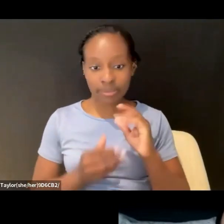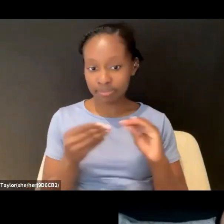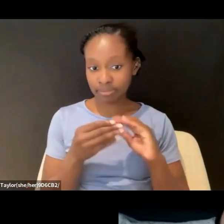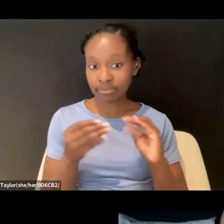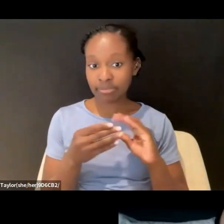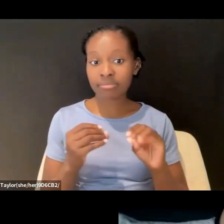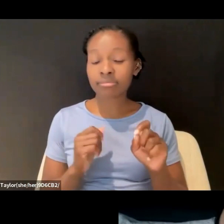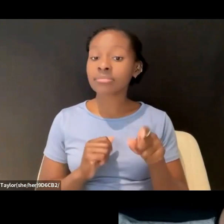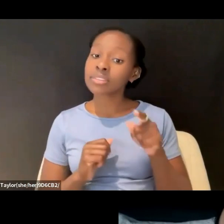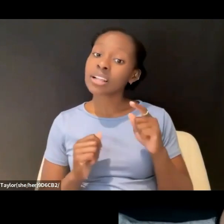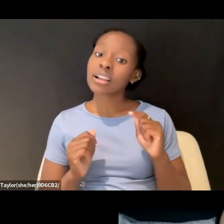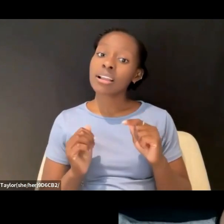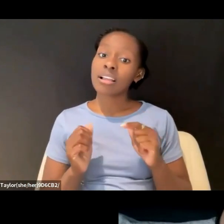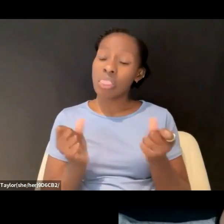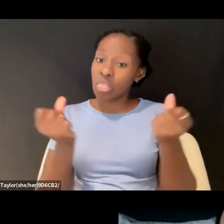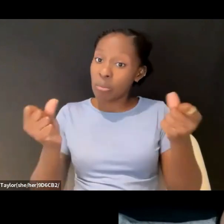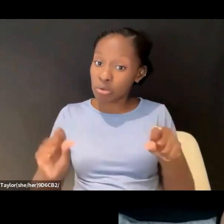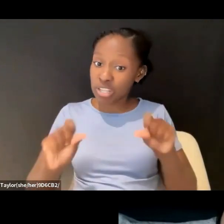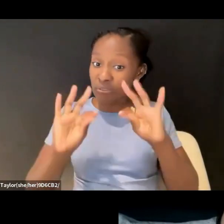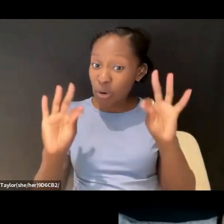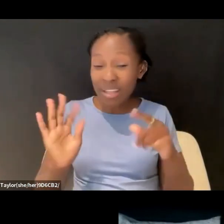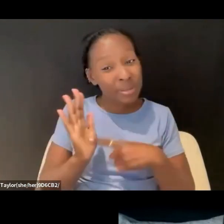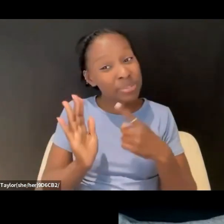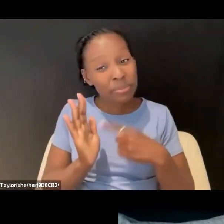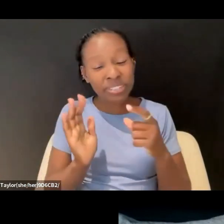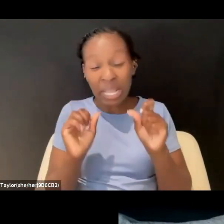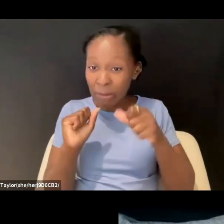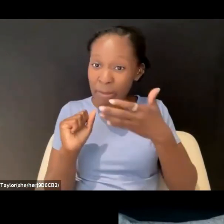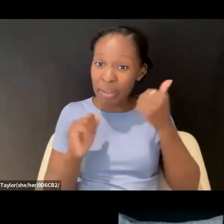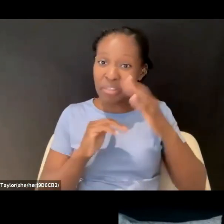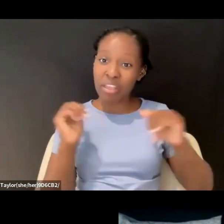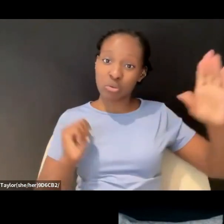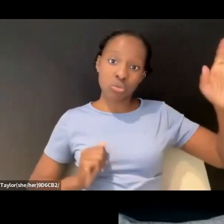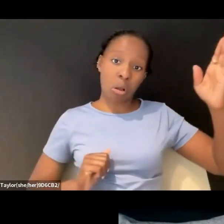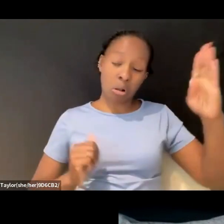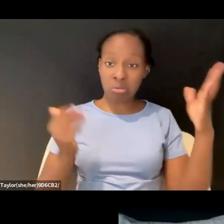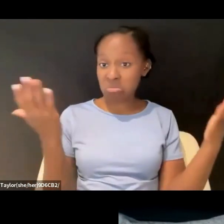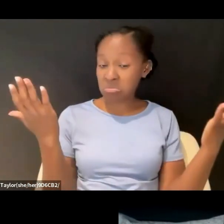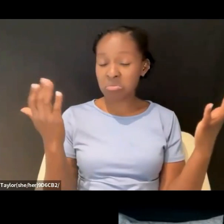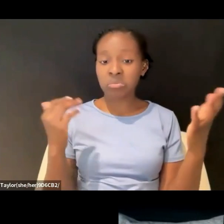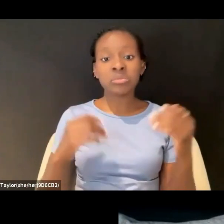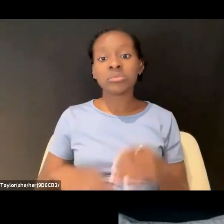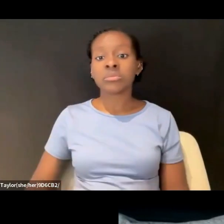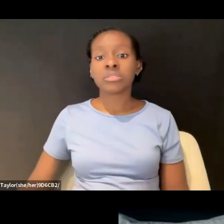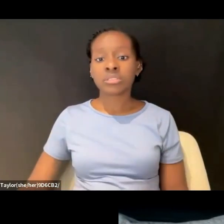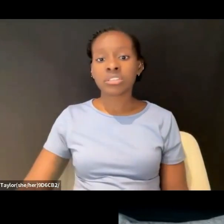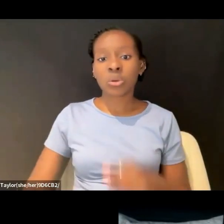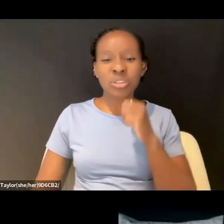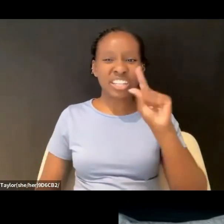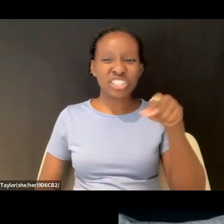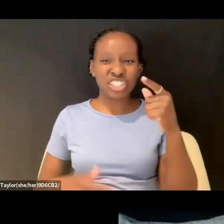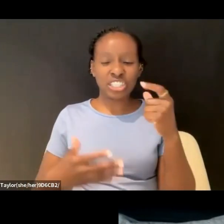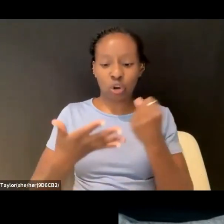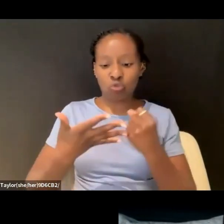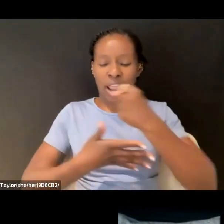the poster format is actually better than the talk format. And in that case, it's not really just about a ranking of,